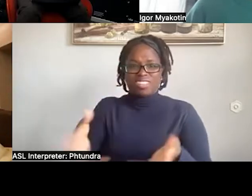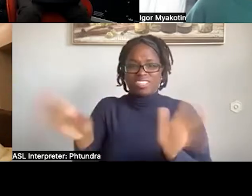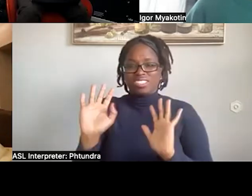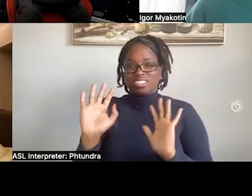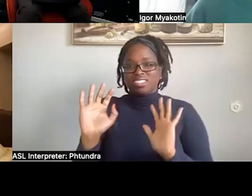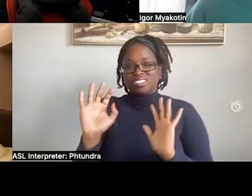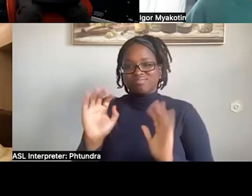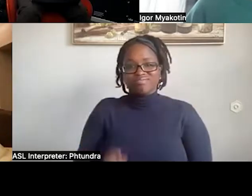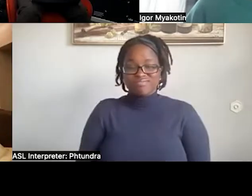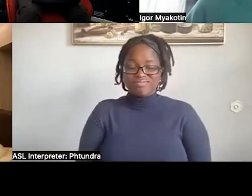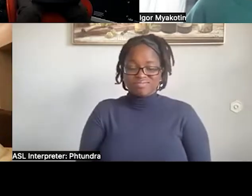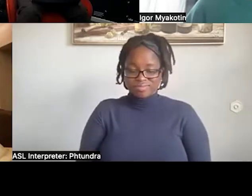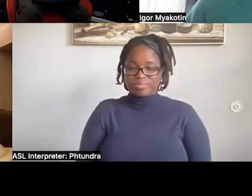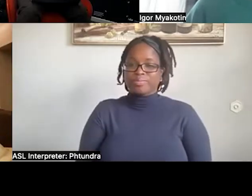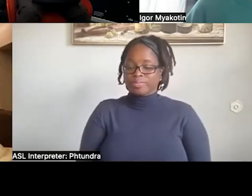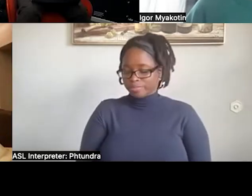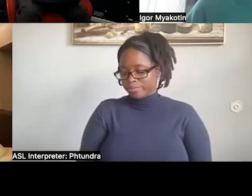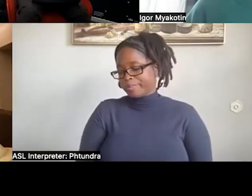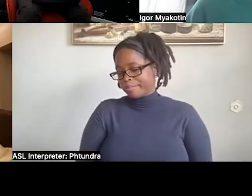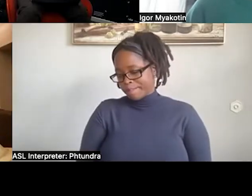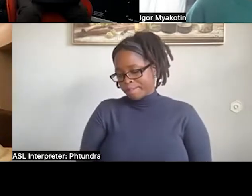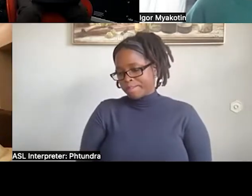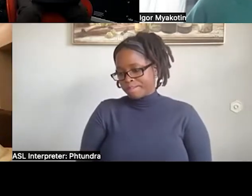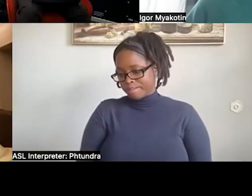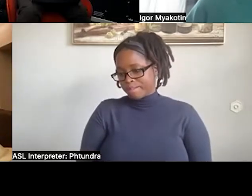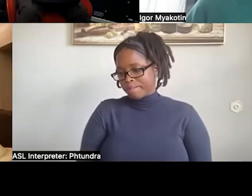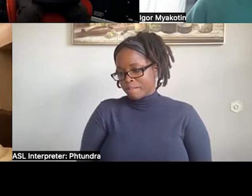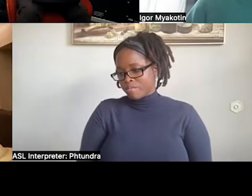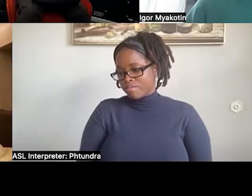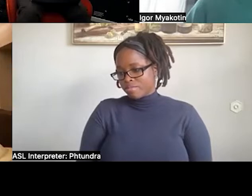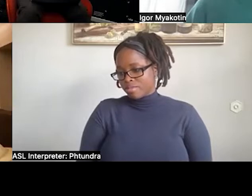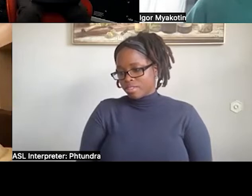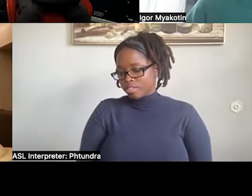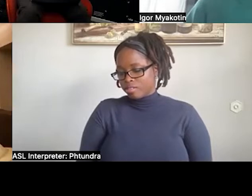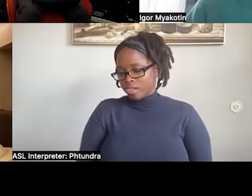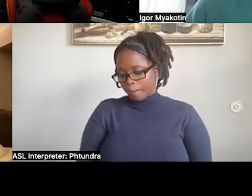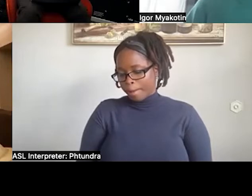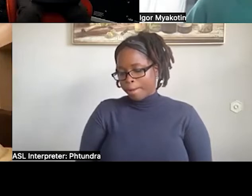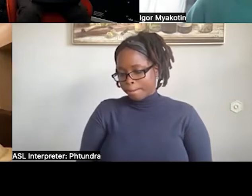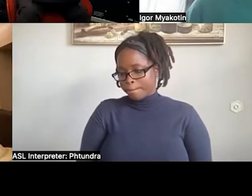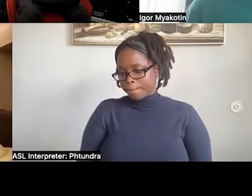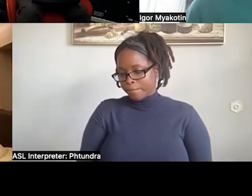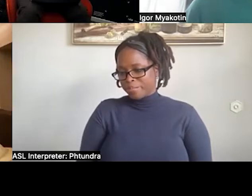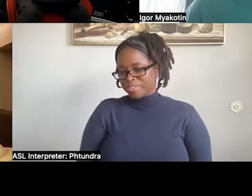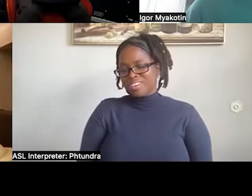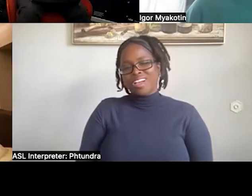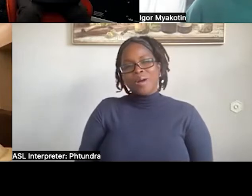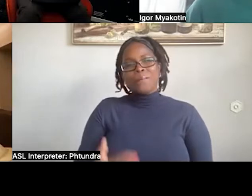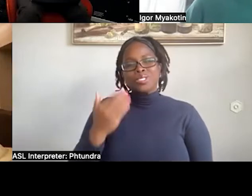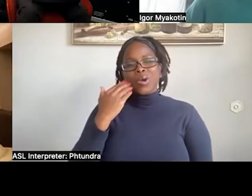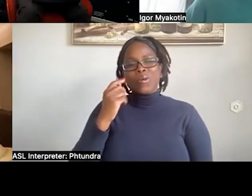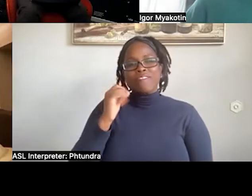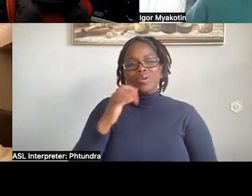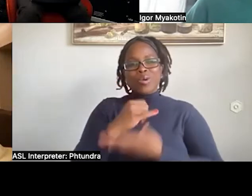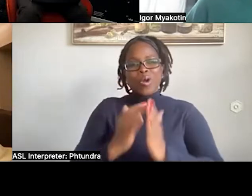not explored. You can as a creator, you can't really work with just one project will